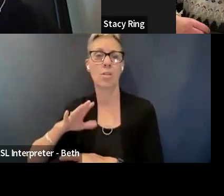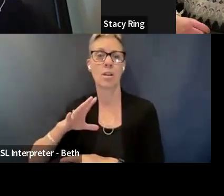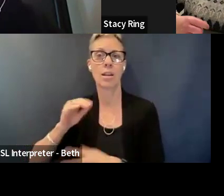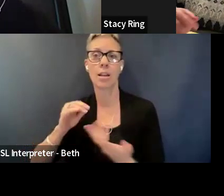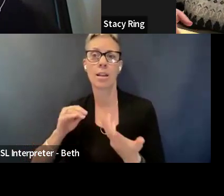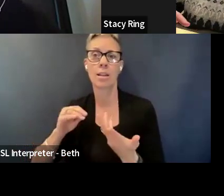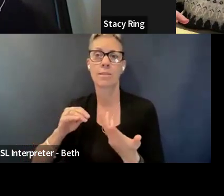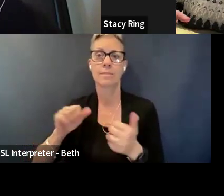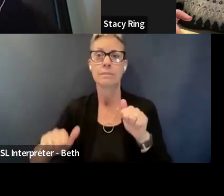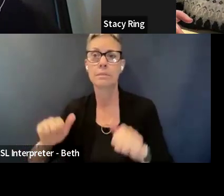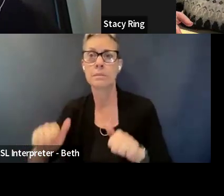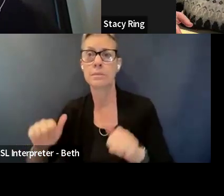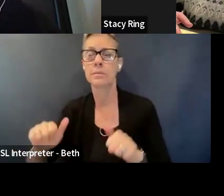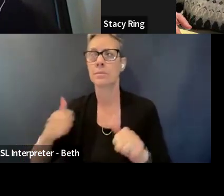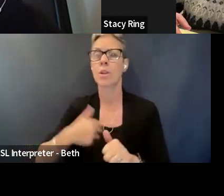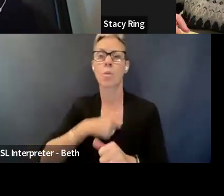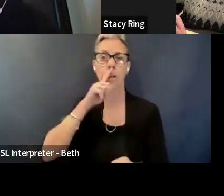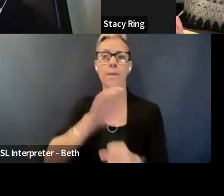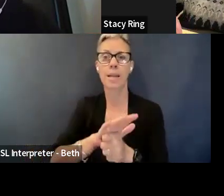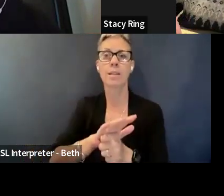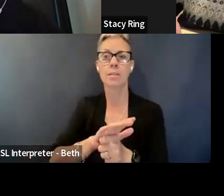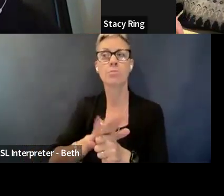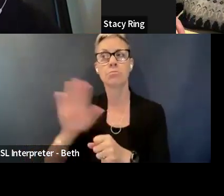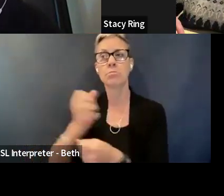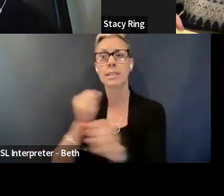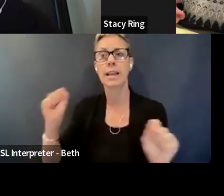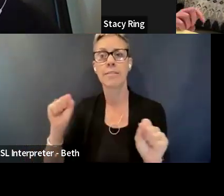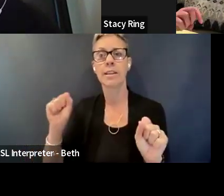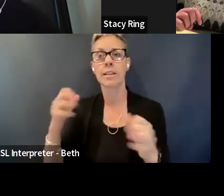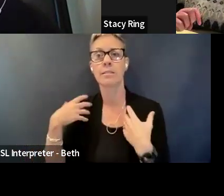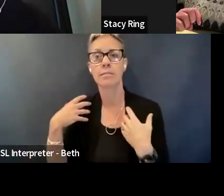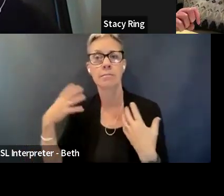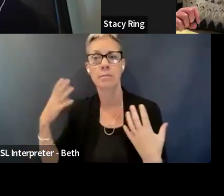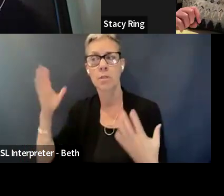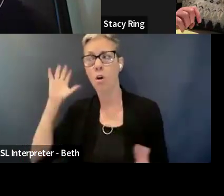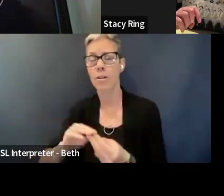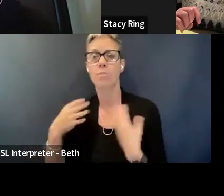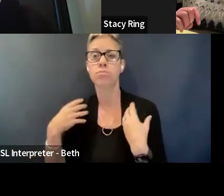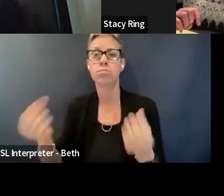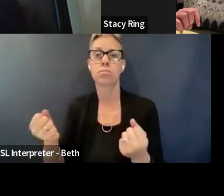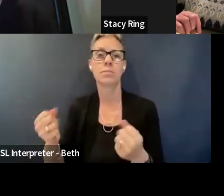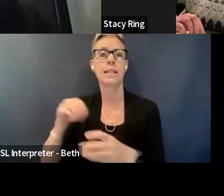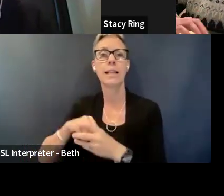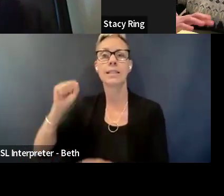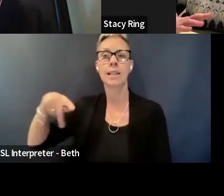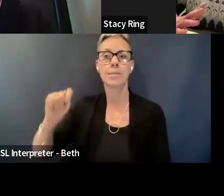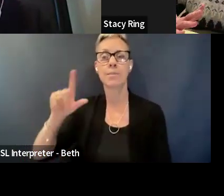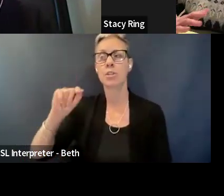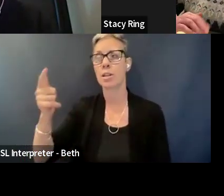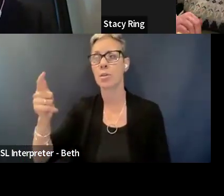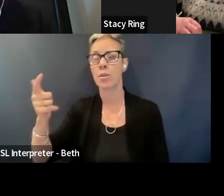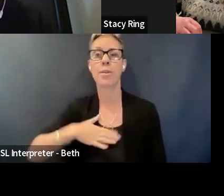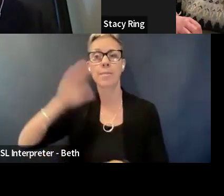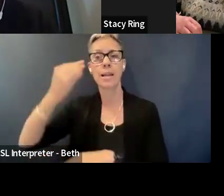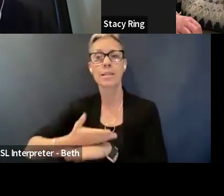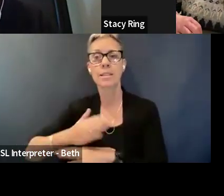are committed to his safety, health, and well-being. In October of 2023, Alex turned 18, and we had been planning